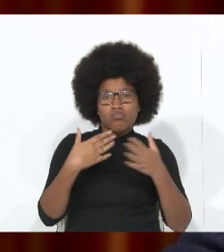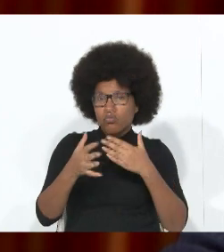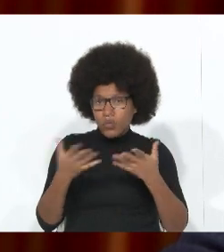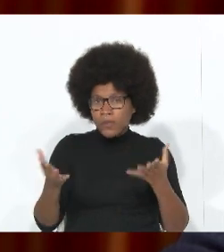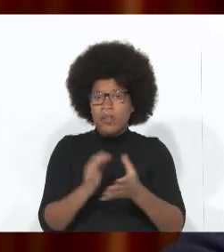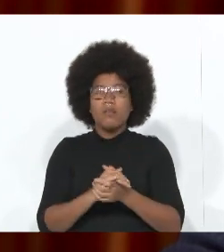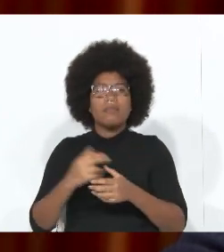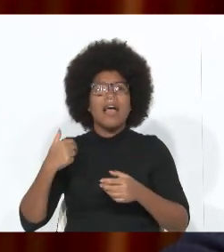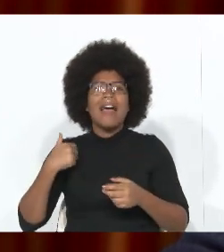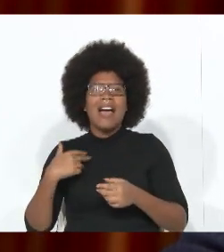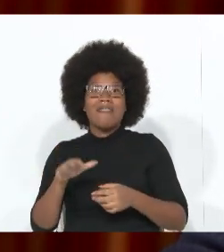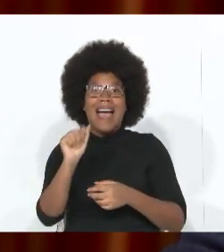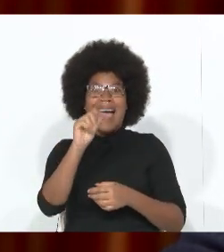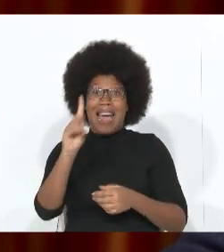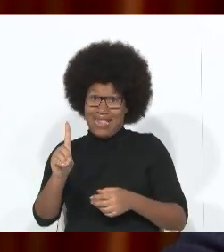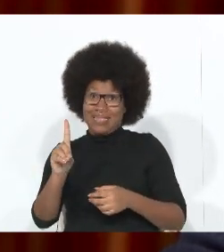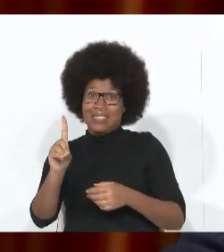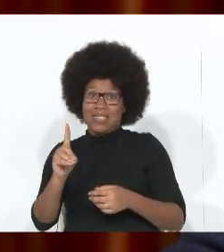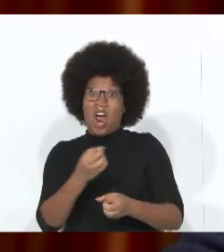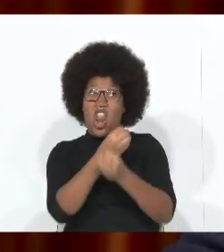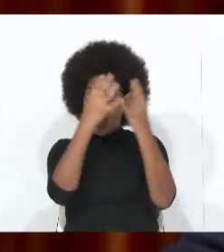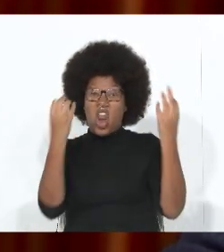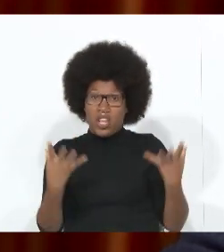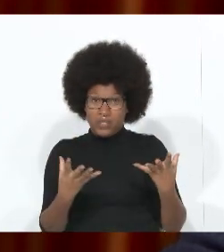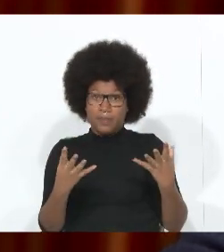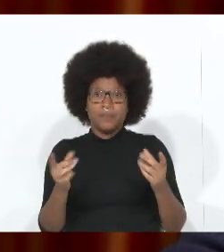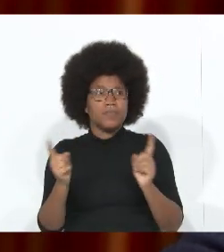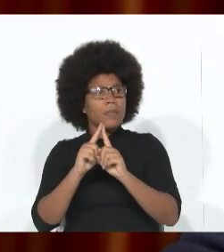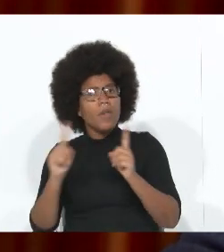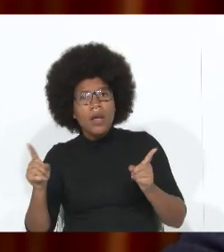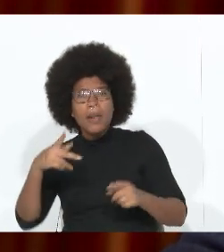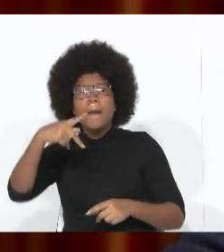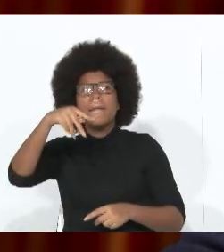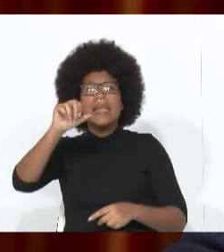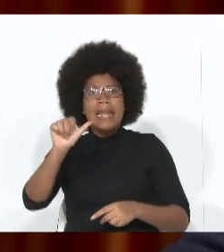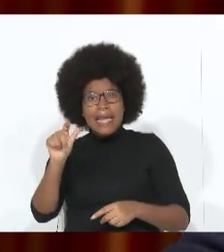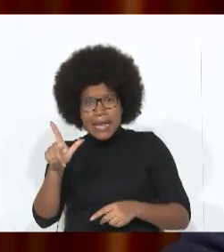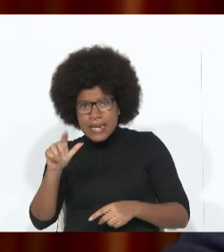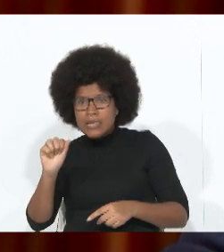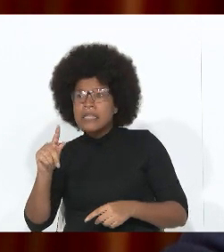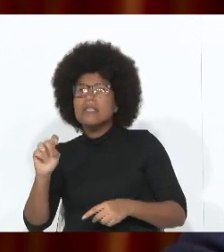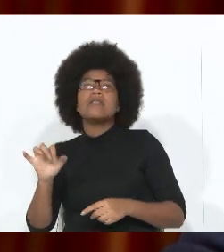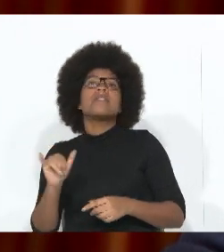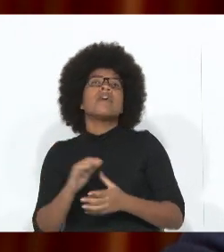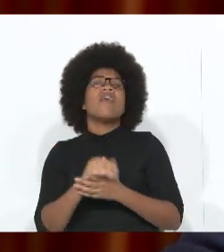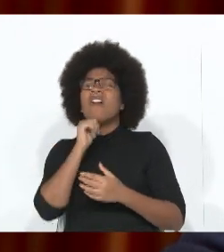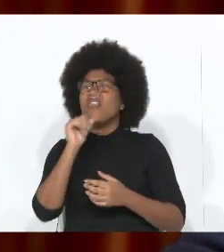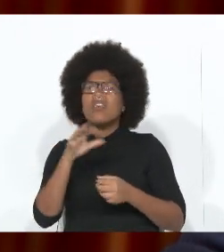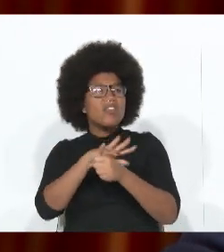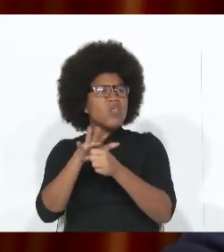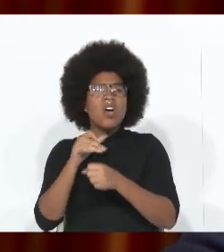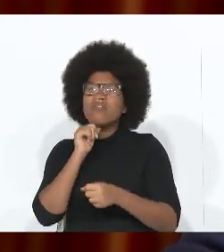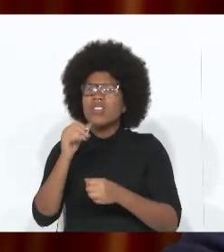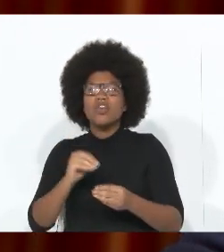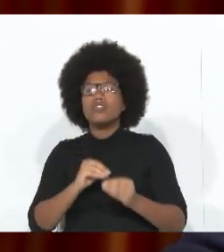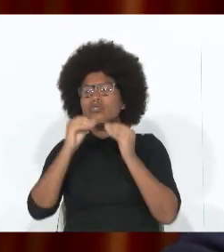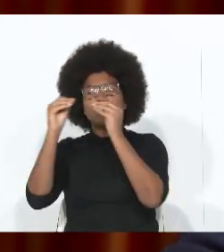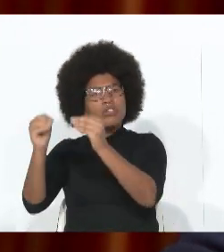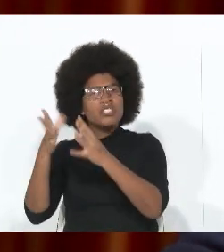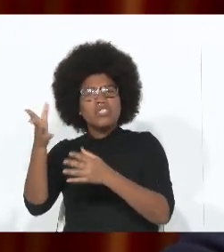advertising on the one hand. On the other hand, quality plays and other local content just do not make it to the broadcast